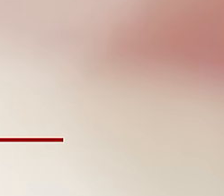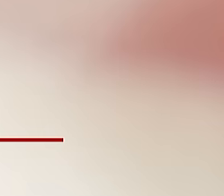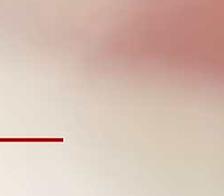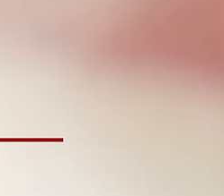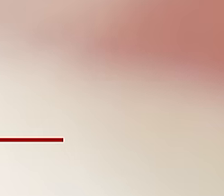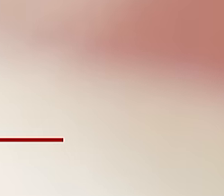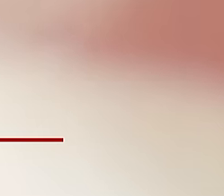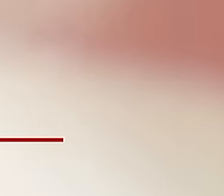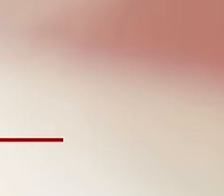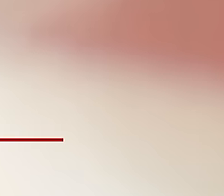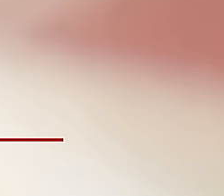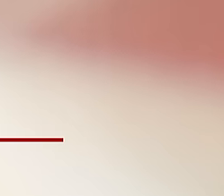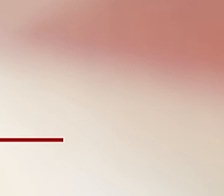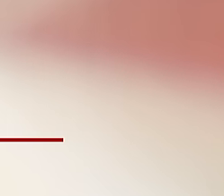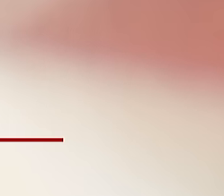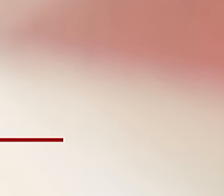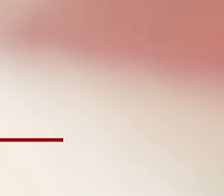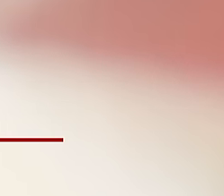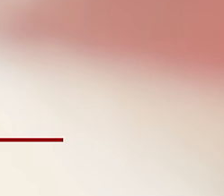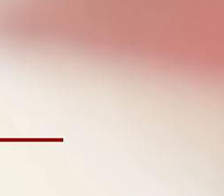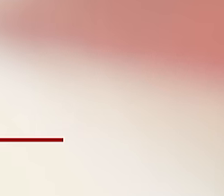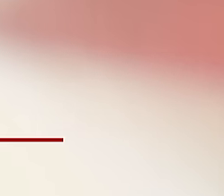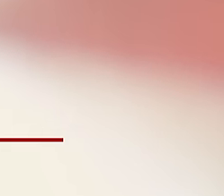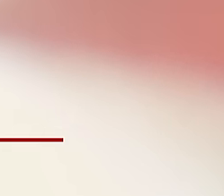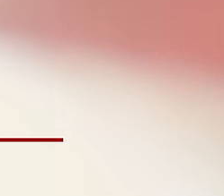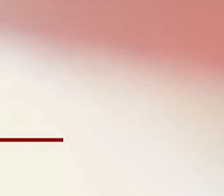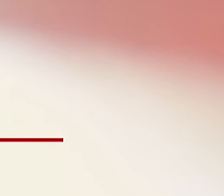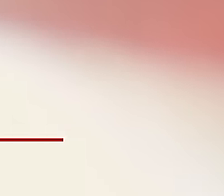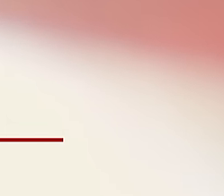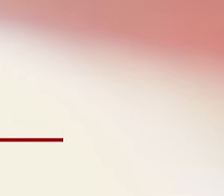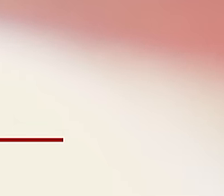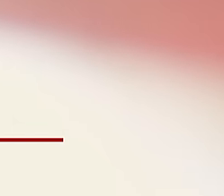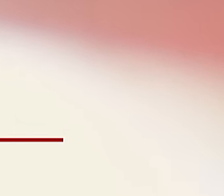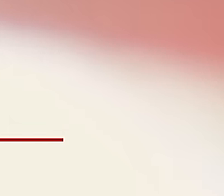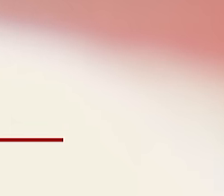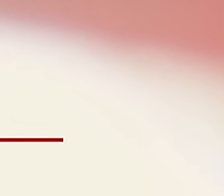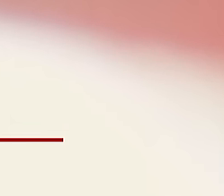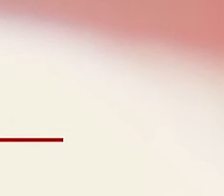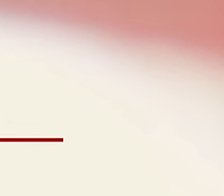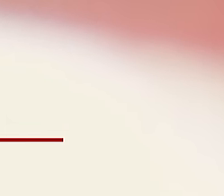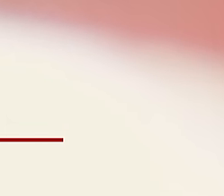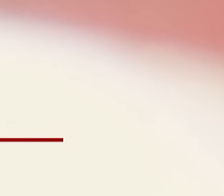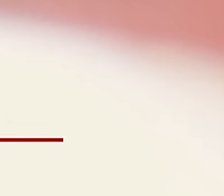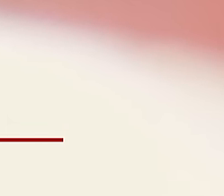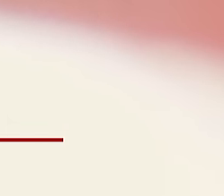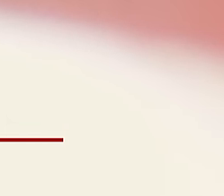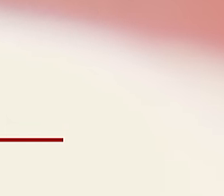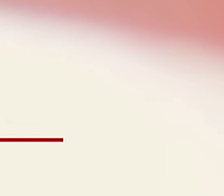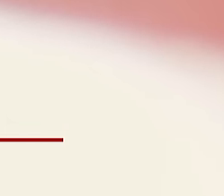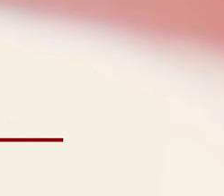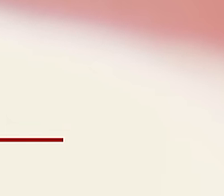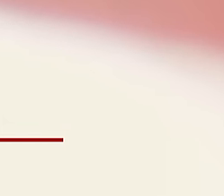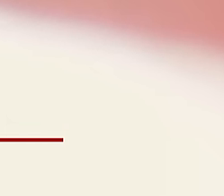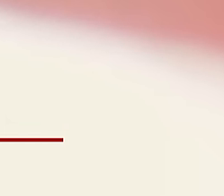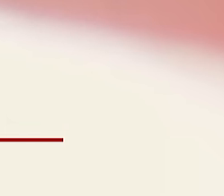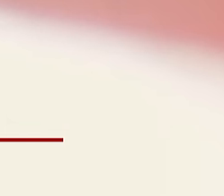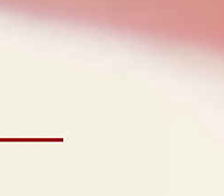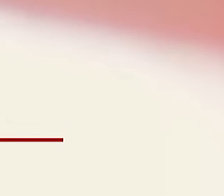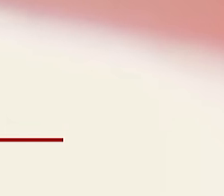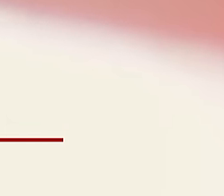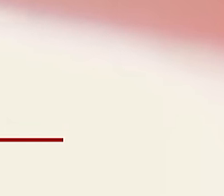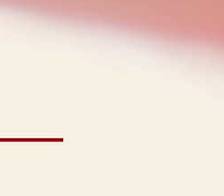Le for you alone oh Lord